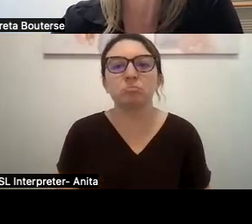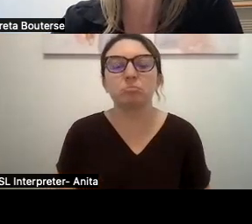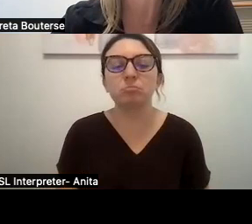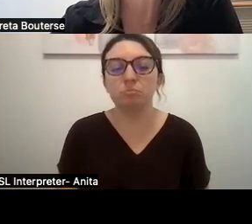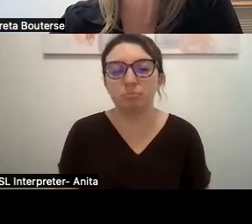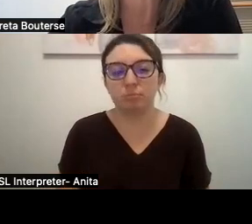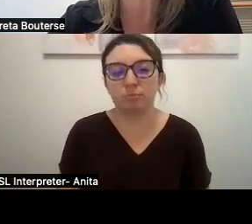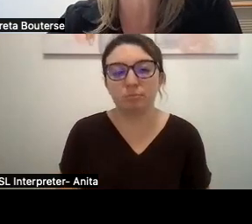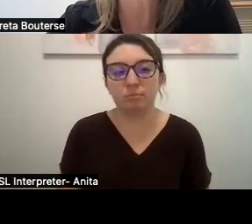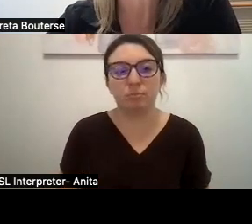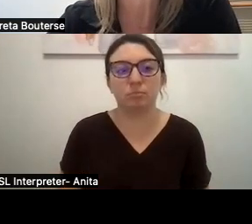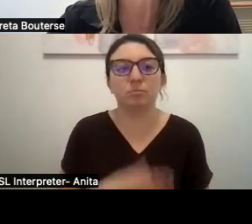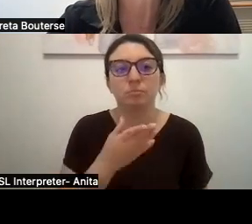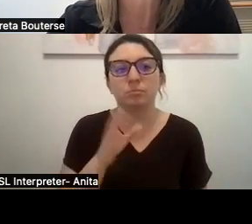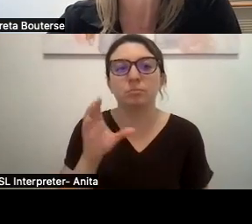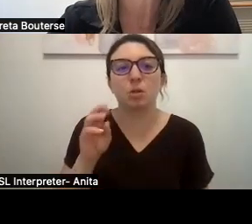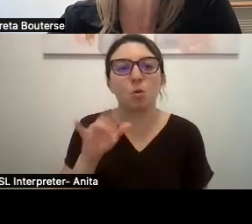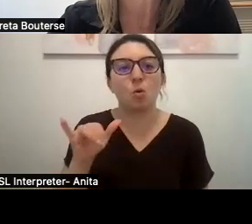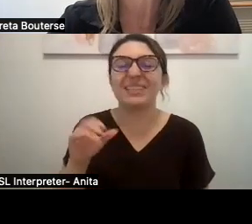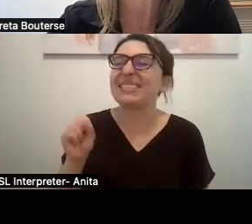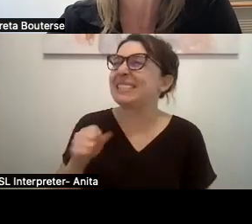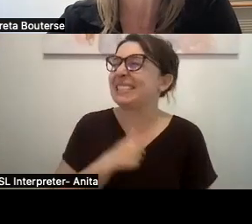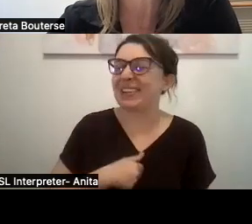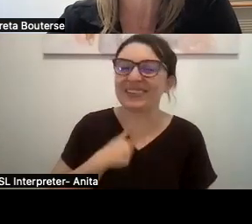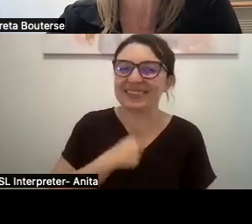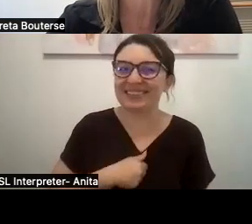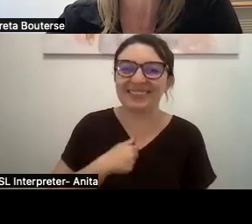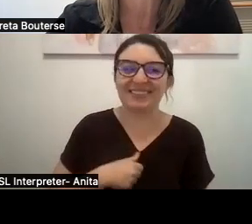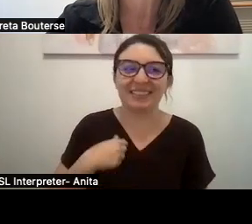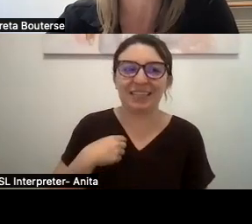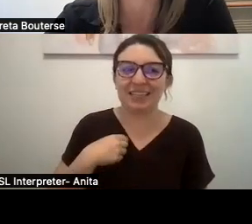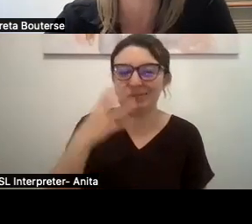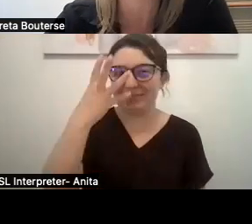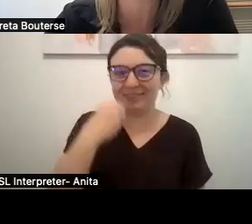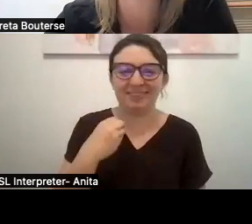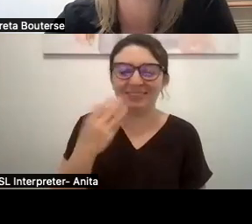Okay, Courtney, you're back. Hi, sorry, I will not mute my video again.